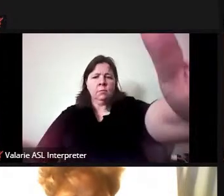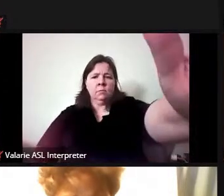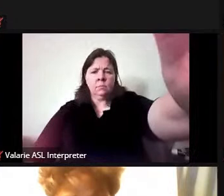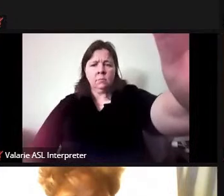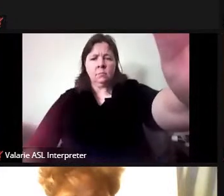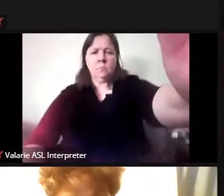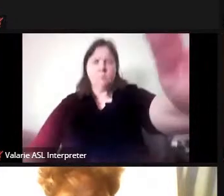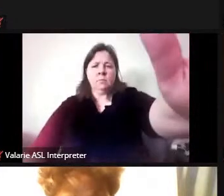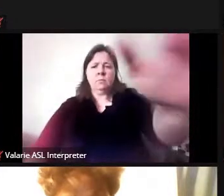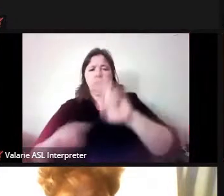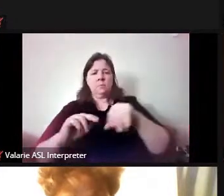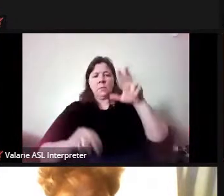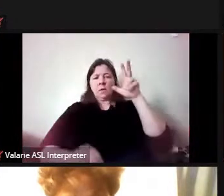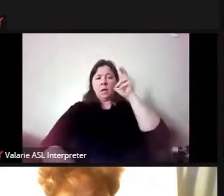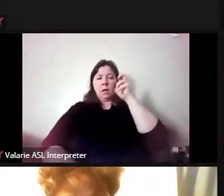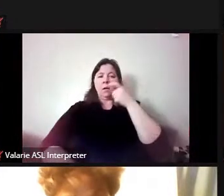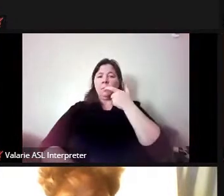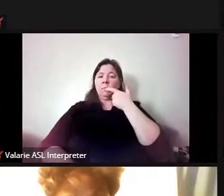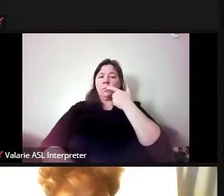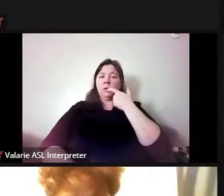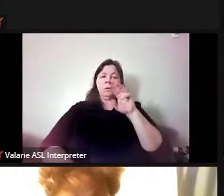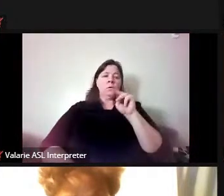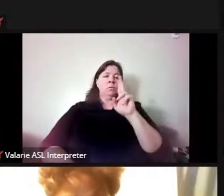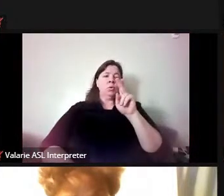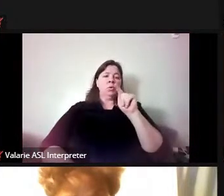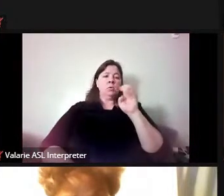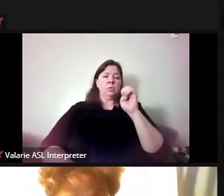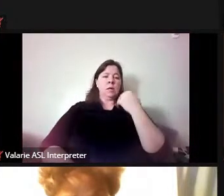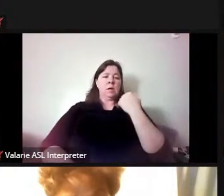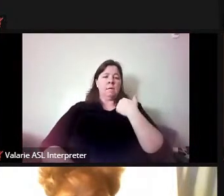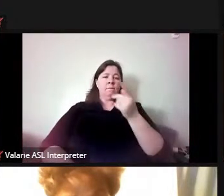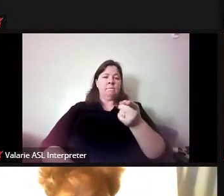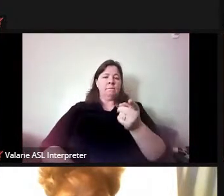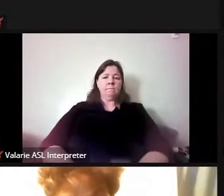We can't hear you. You are muted.